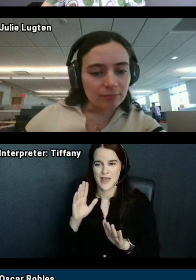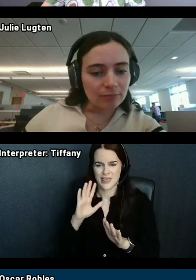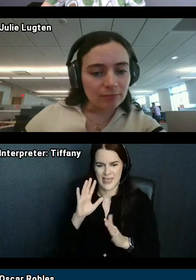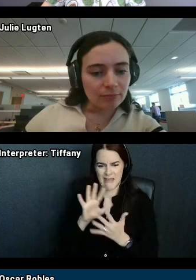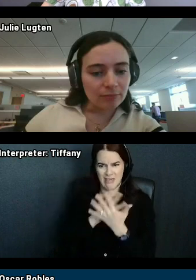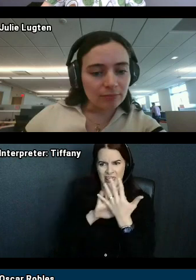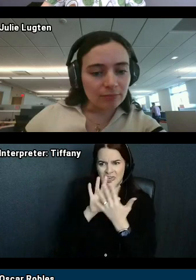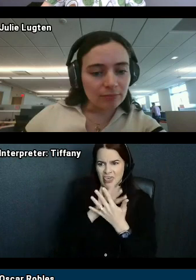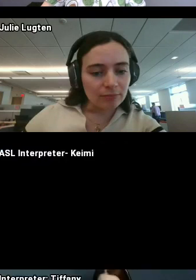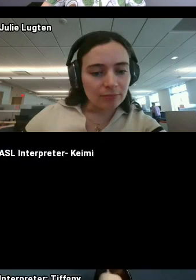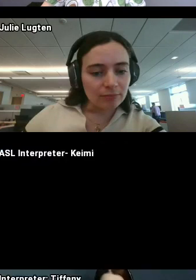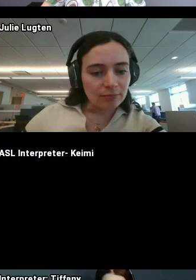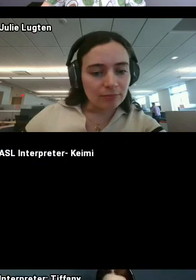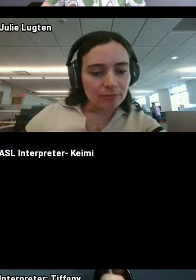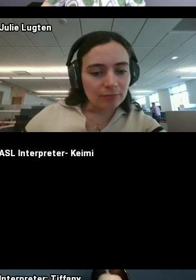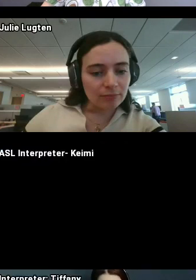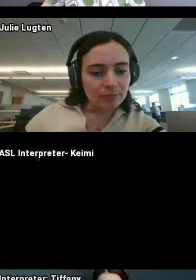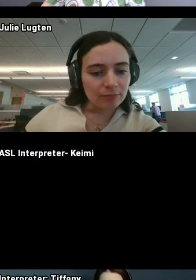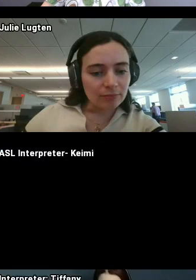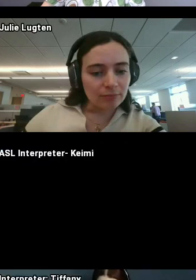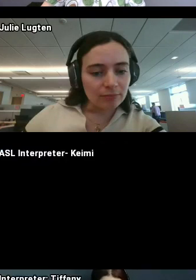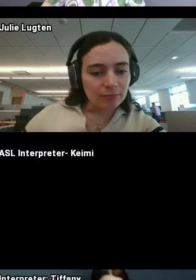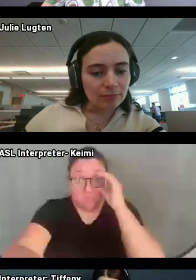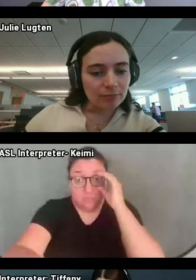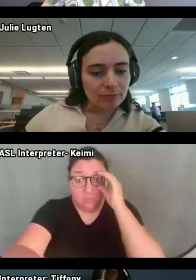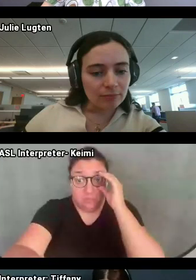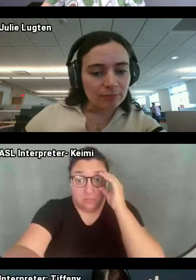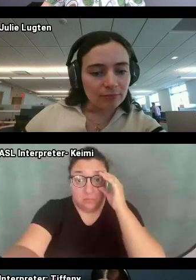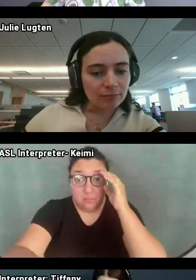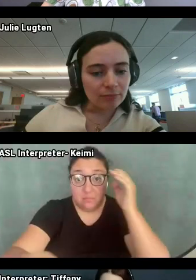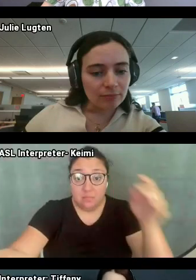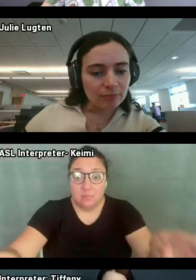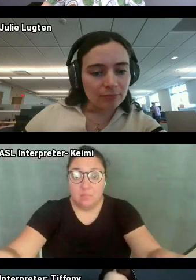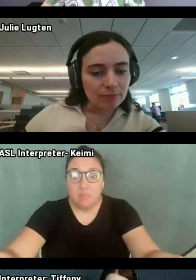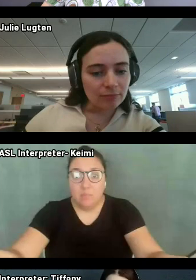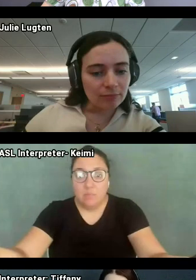multiple associations and highlight some of the key associations.